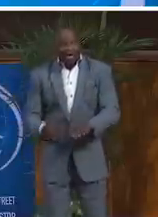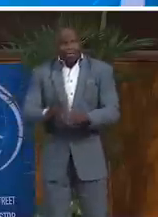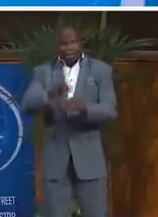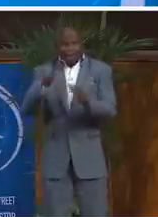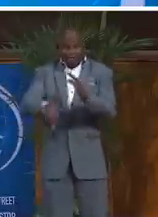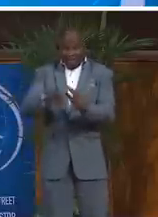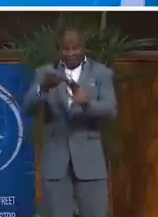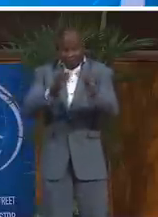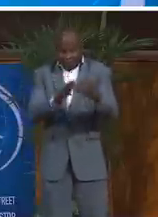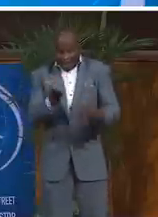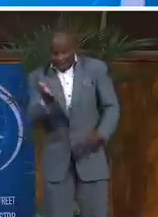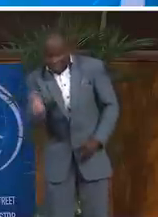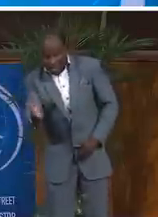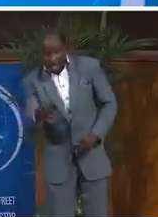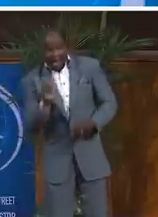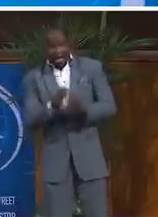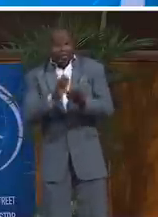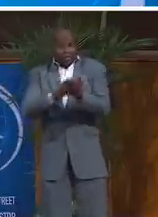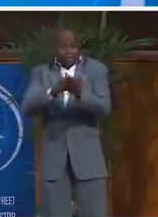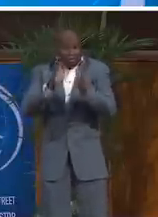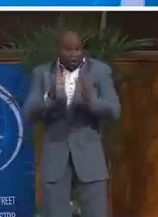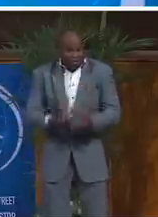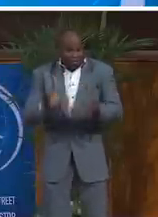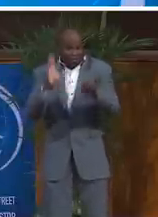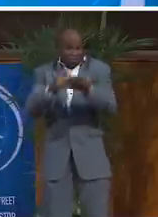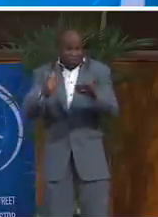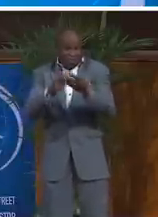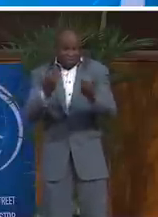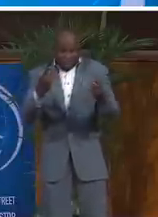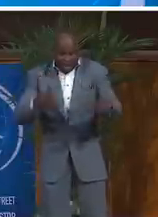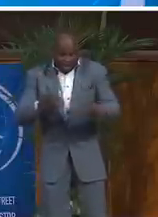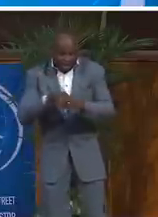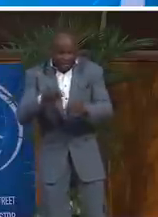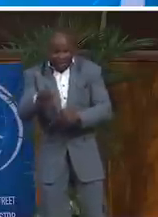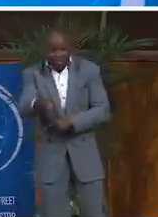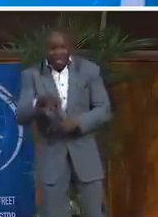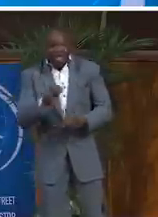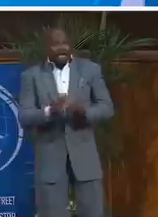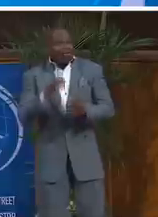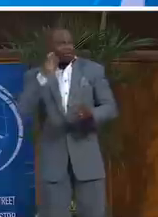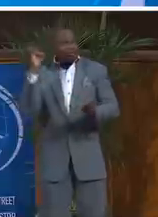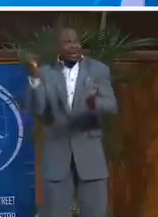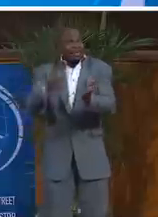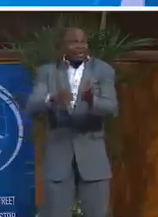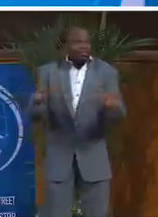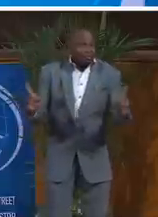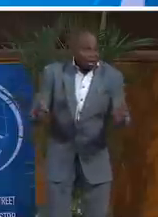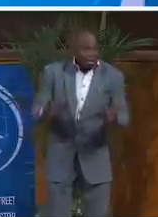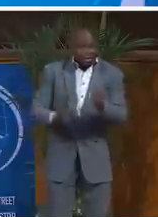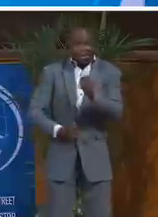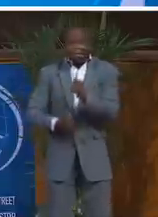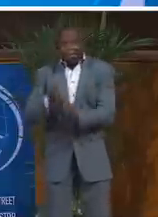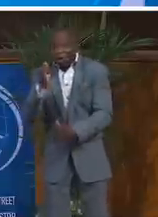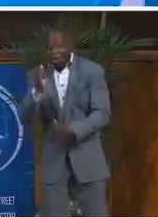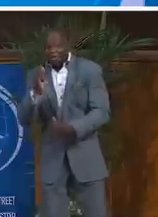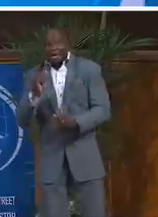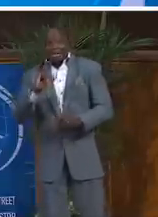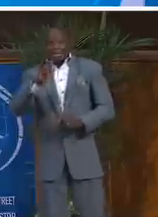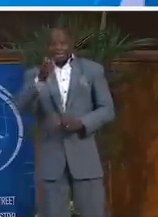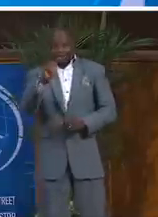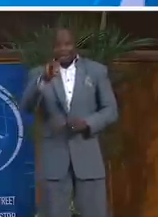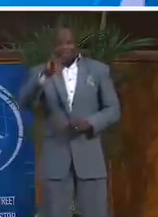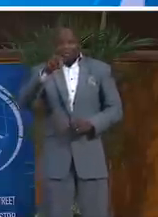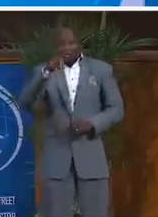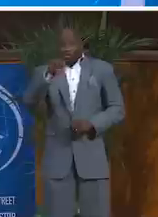uncovered and reporters and historians went in, it was discovered that the majority of Jim